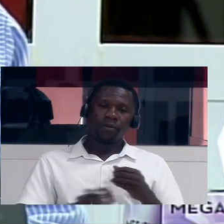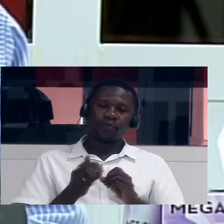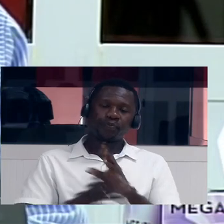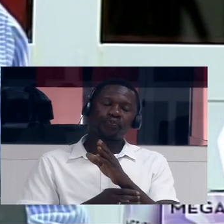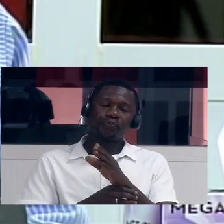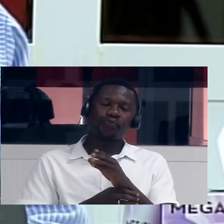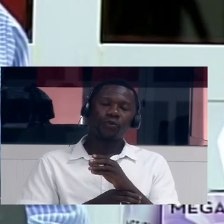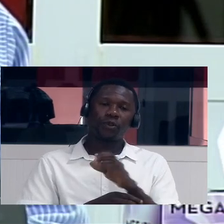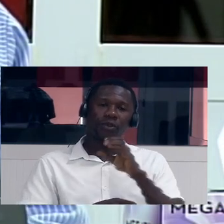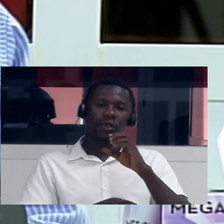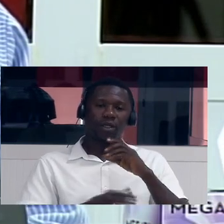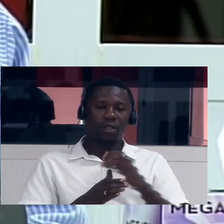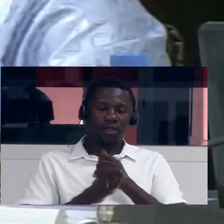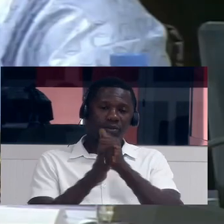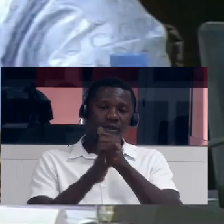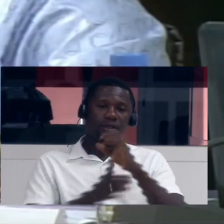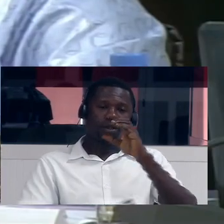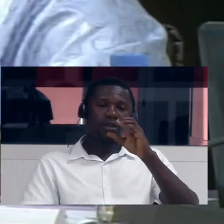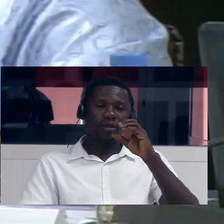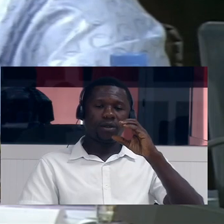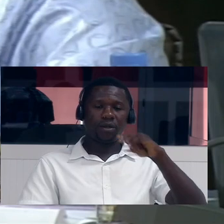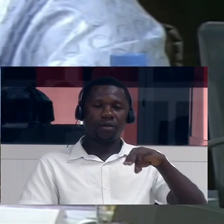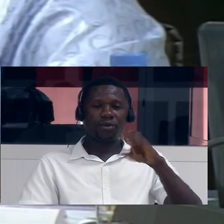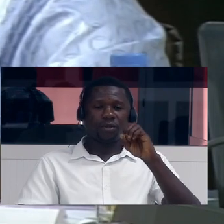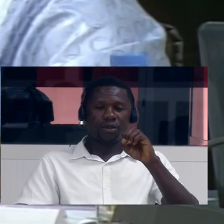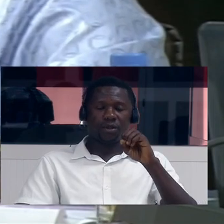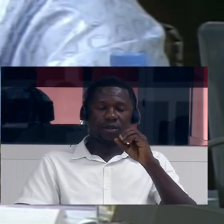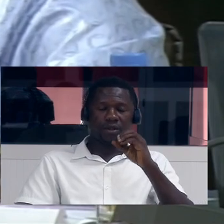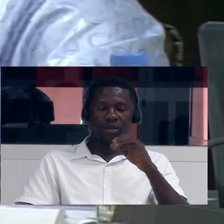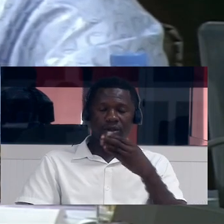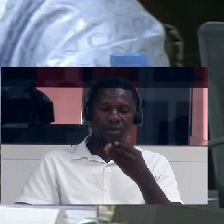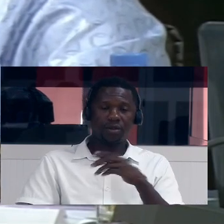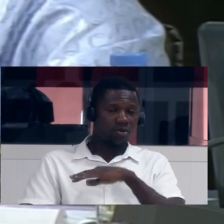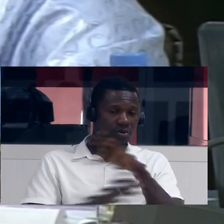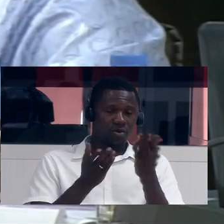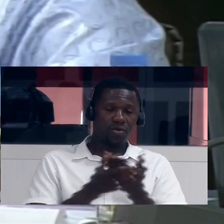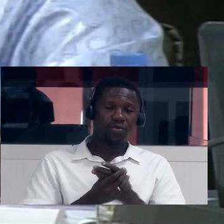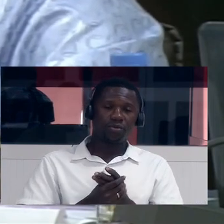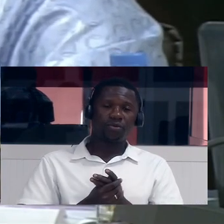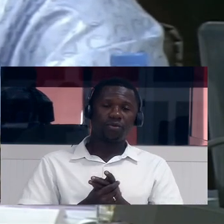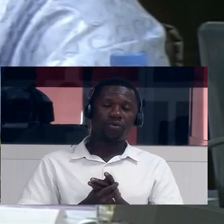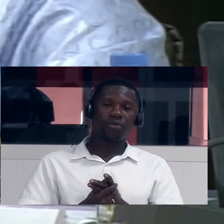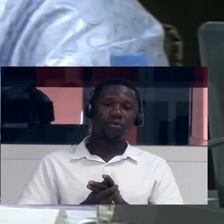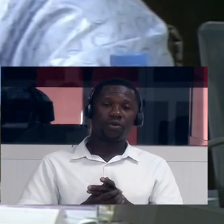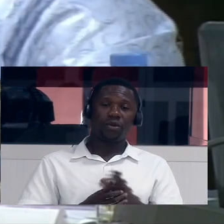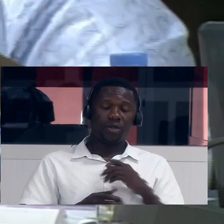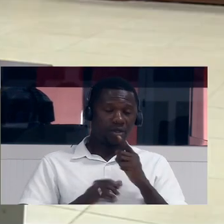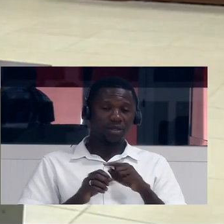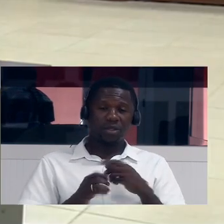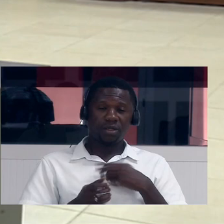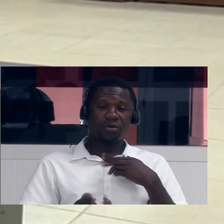I did that. Under normal procedures, this should have, in fact, led to the creation of